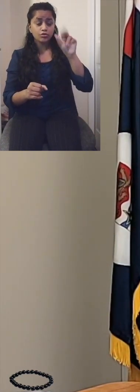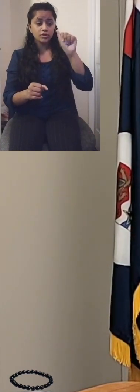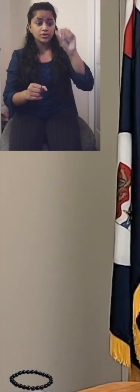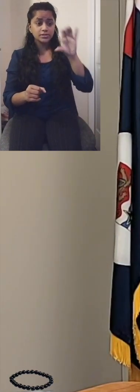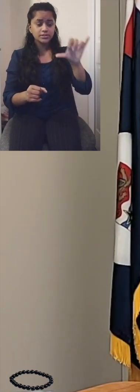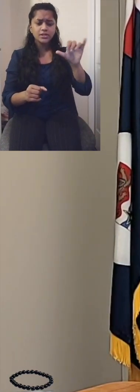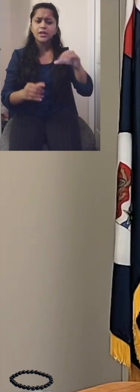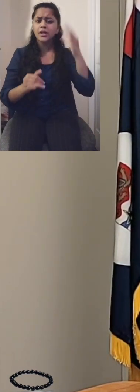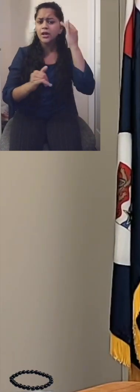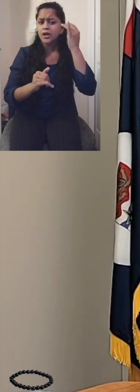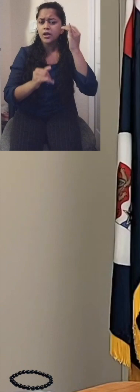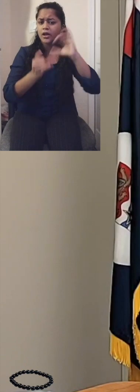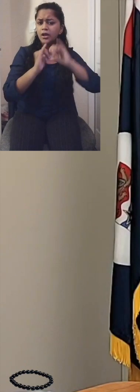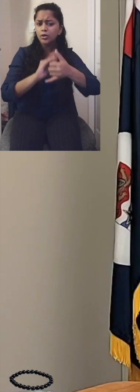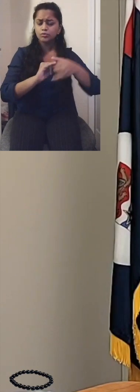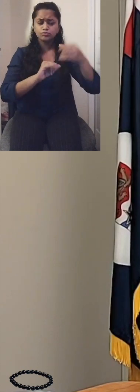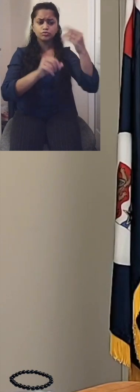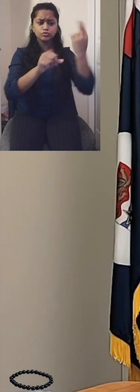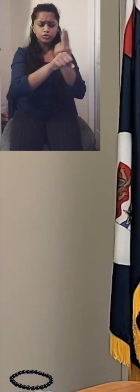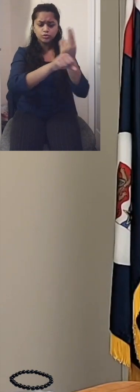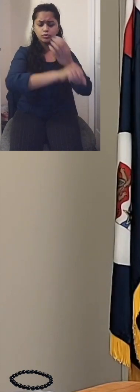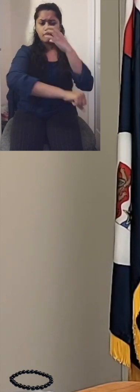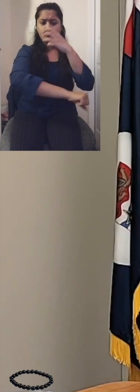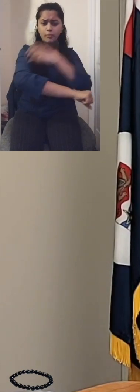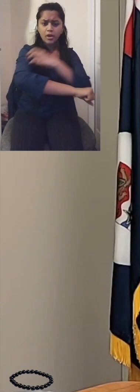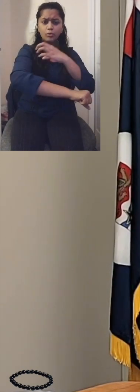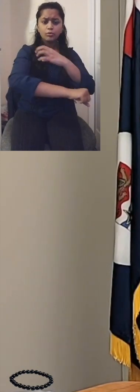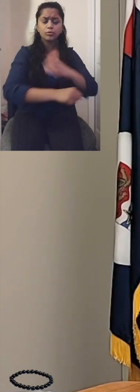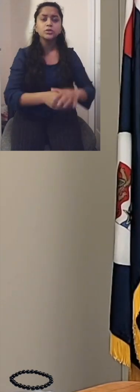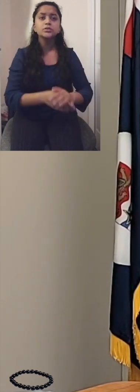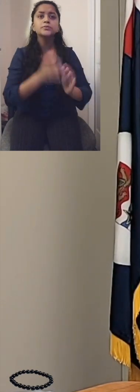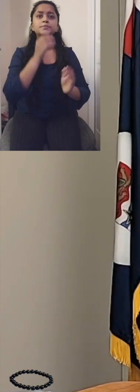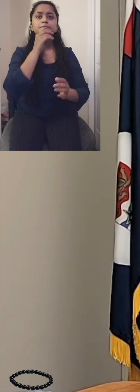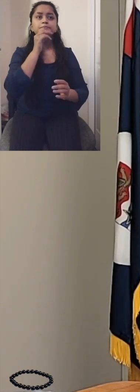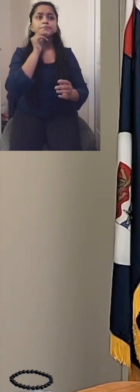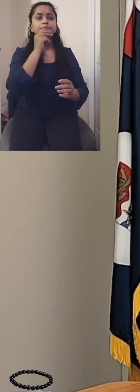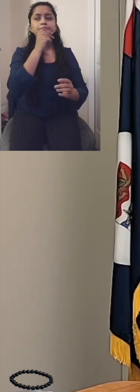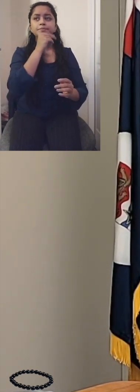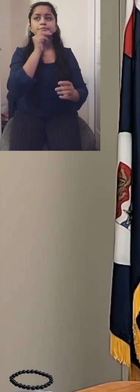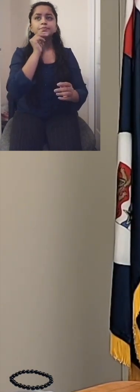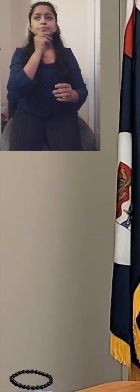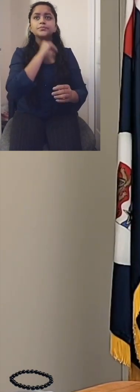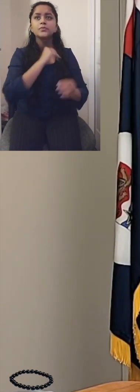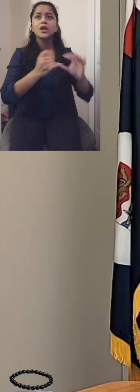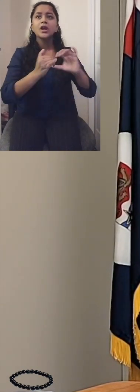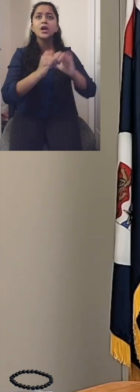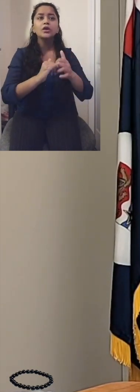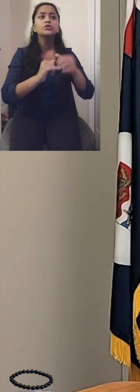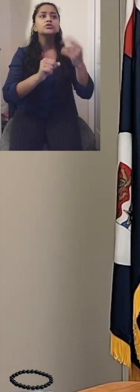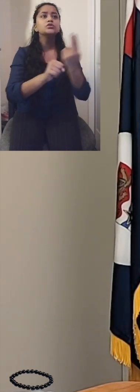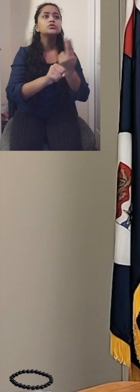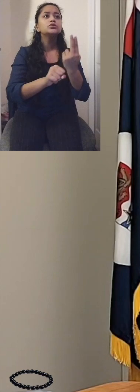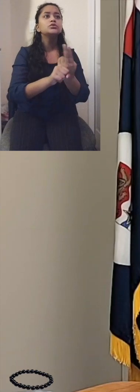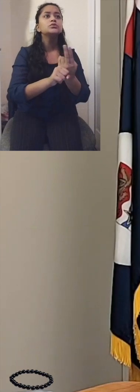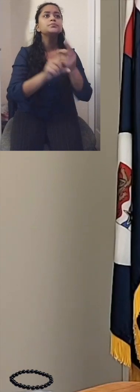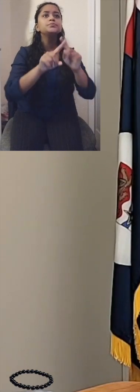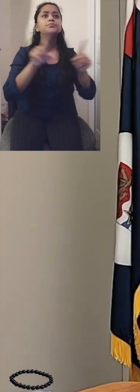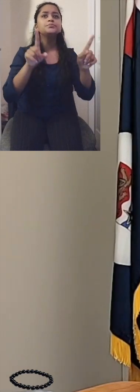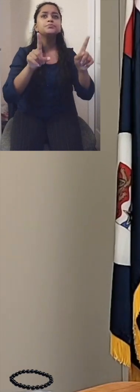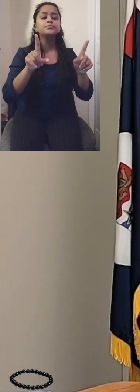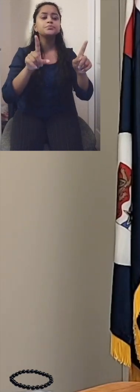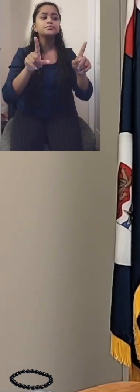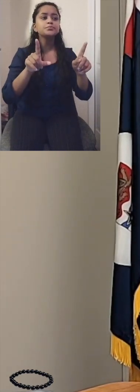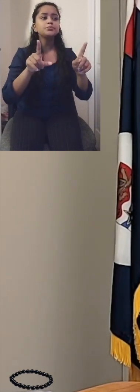we using our powers to govern the country, and are we doing that right in